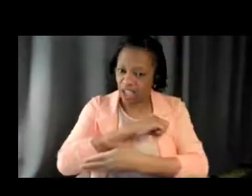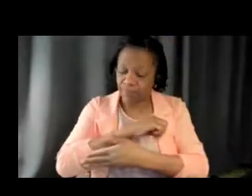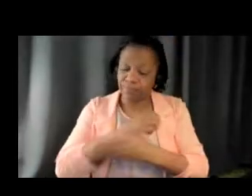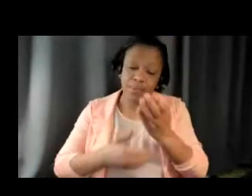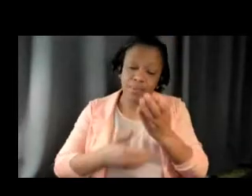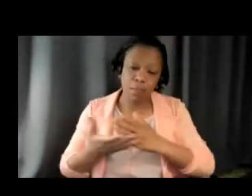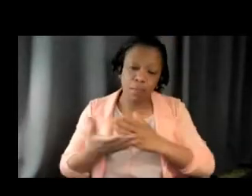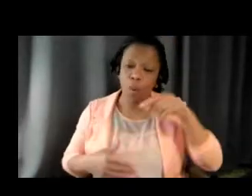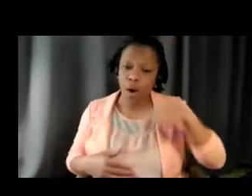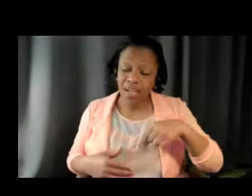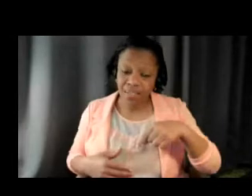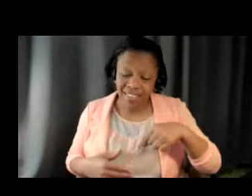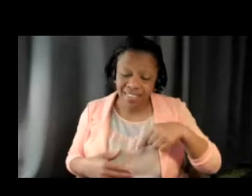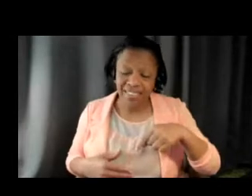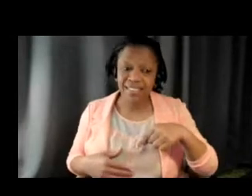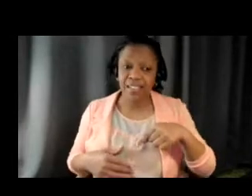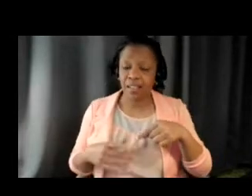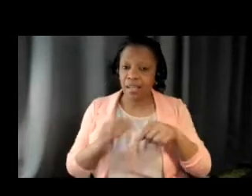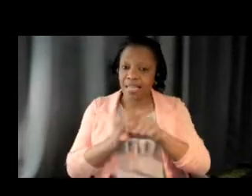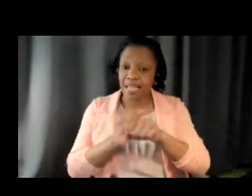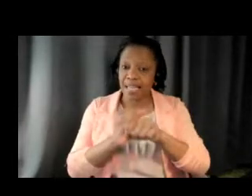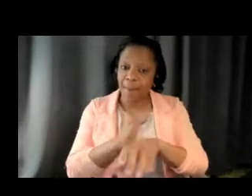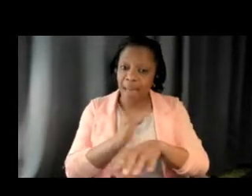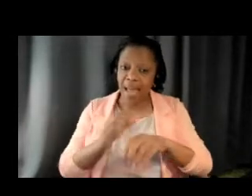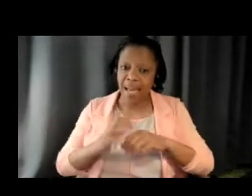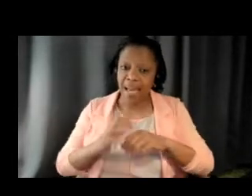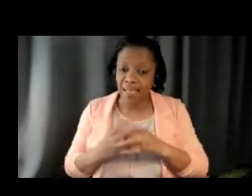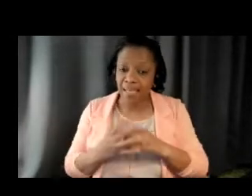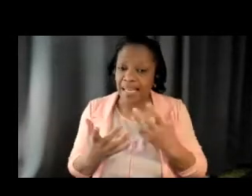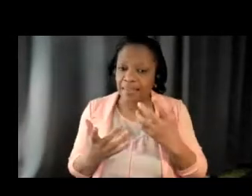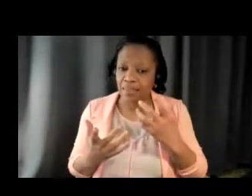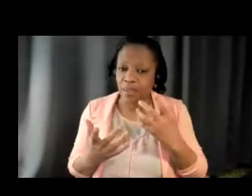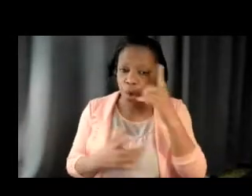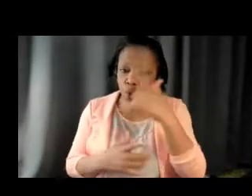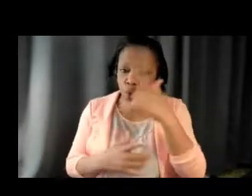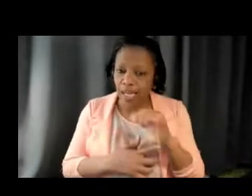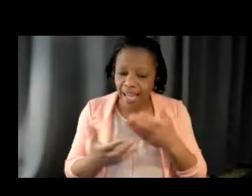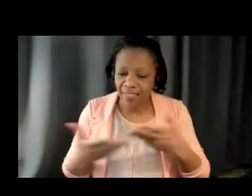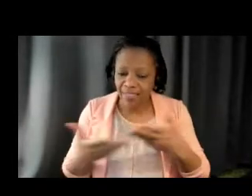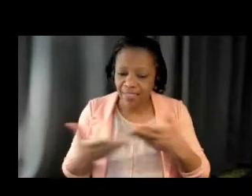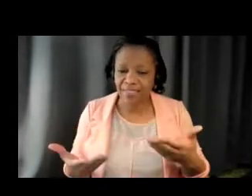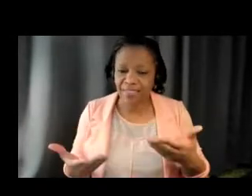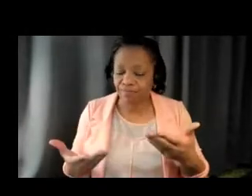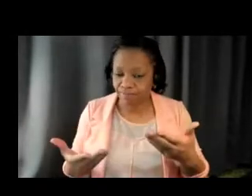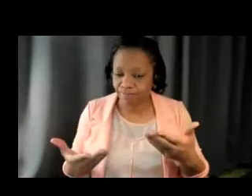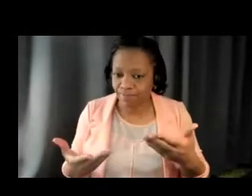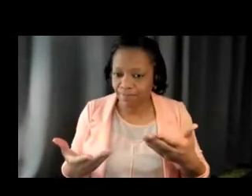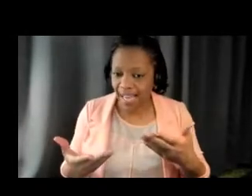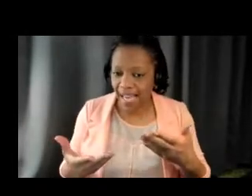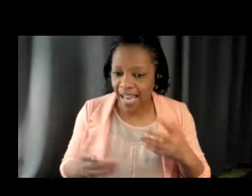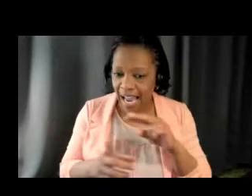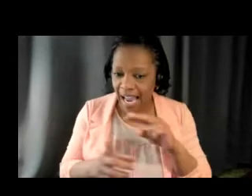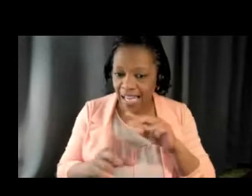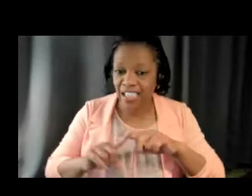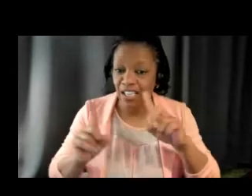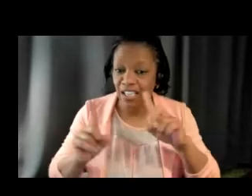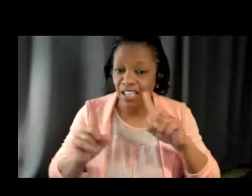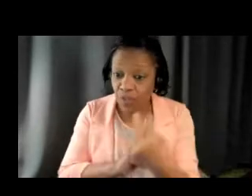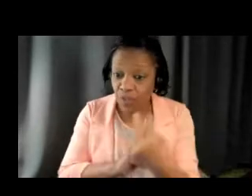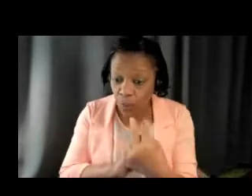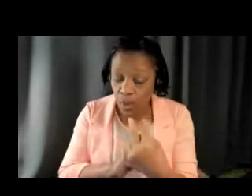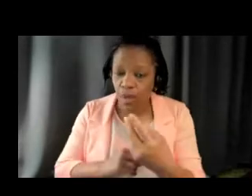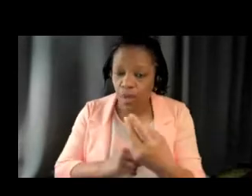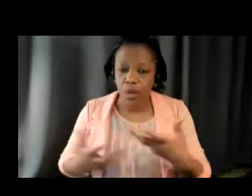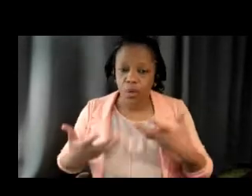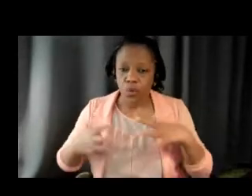being able to envision a different world. Yeah. So instead of where people of color are pitted against each other so that you feel like you're in a scarcity